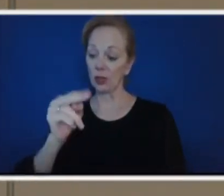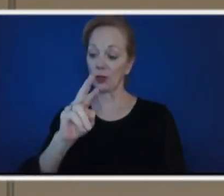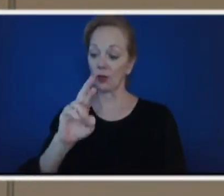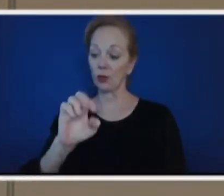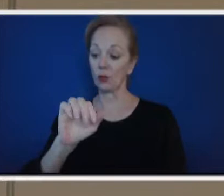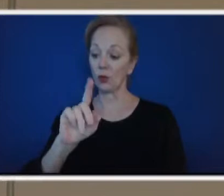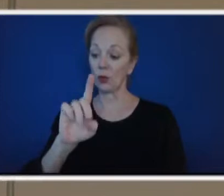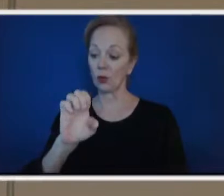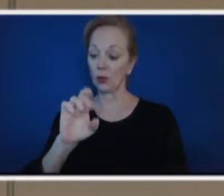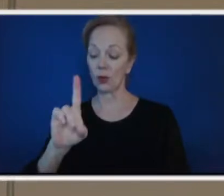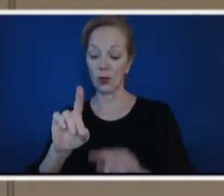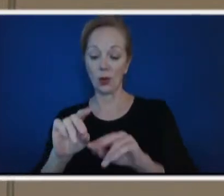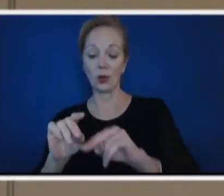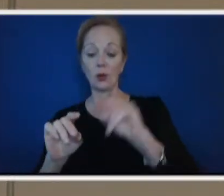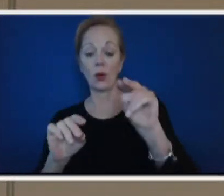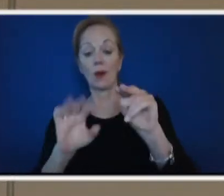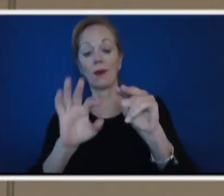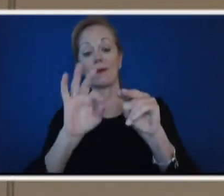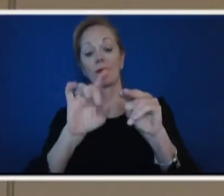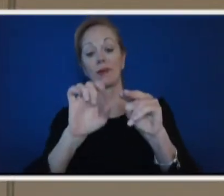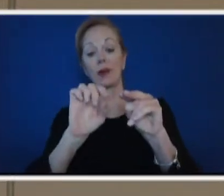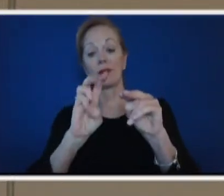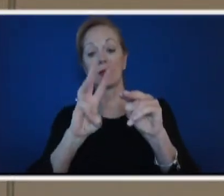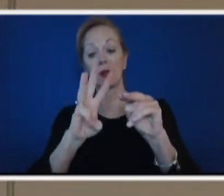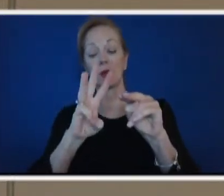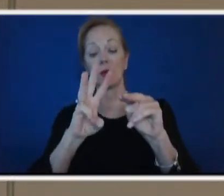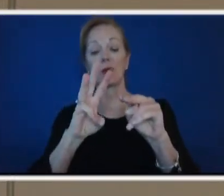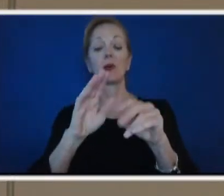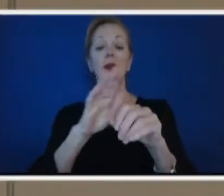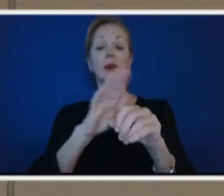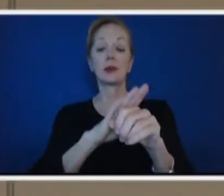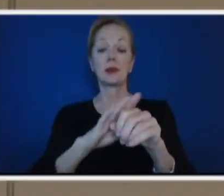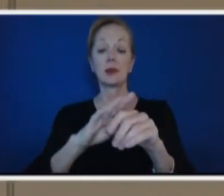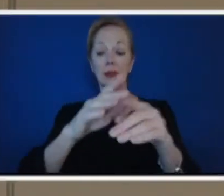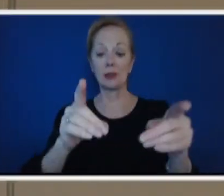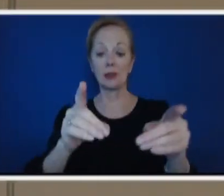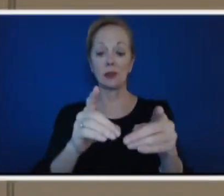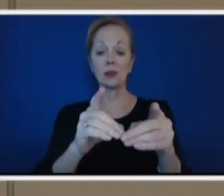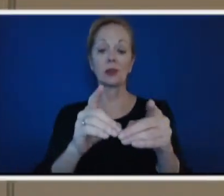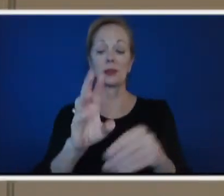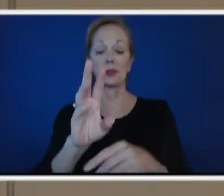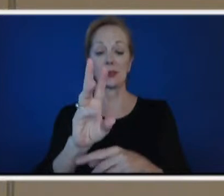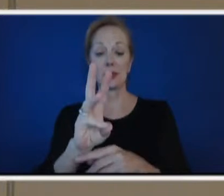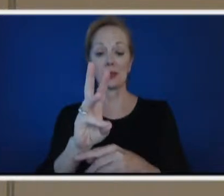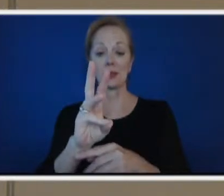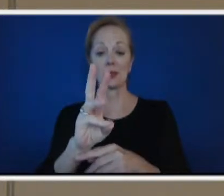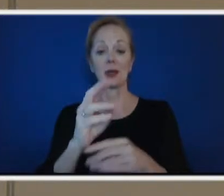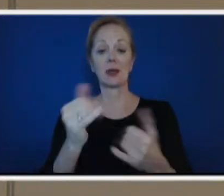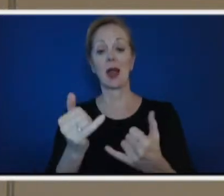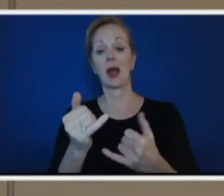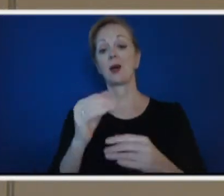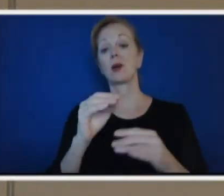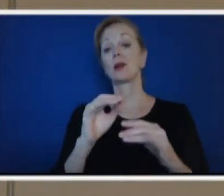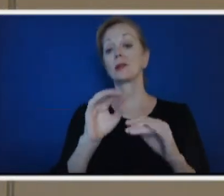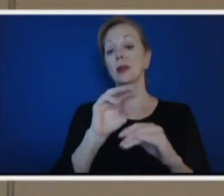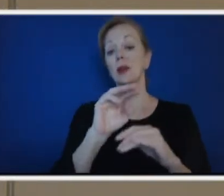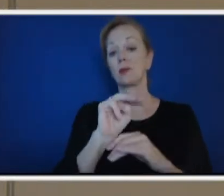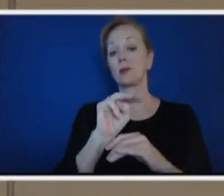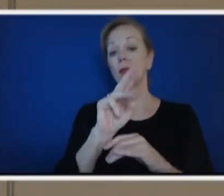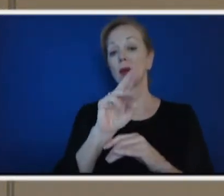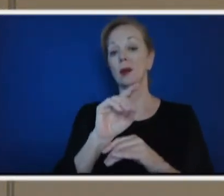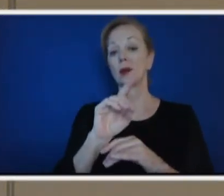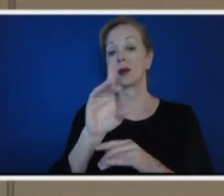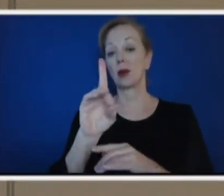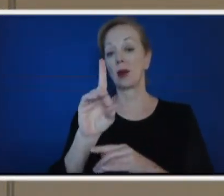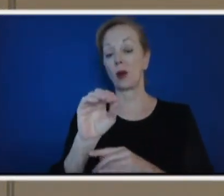of Fairview Road in Council District 6, Mr. Bakara's district. The current zoning is MUD O, mixed-use development optional, and the